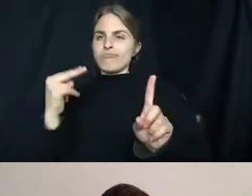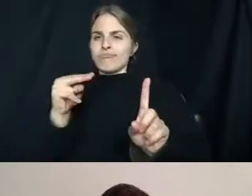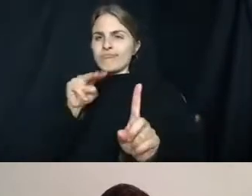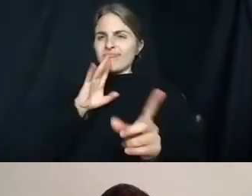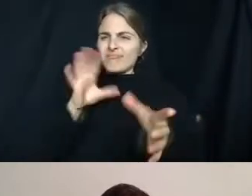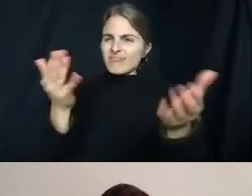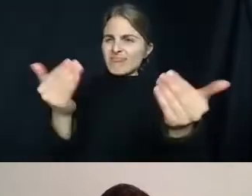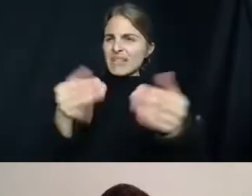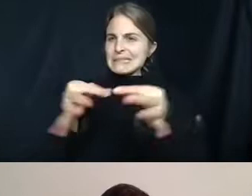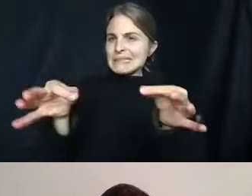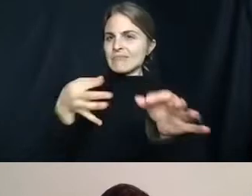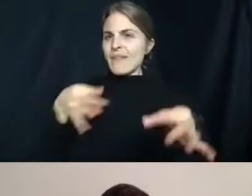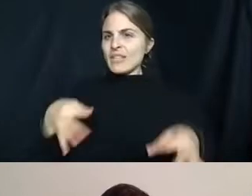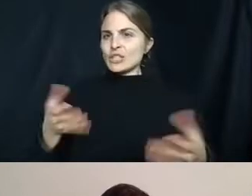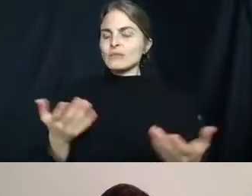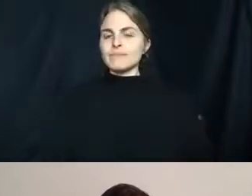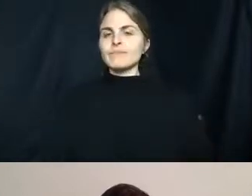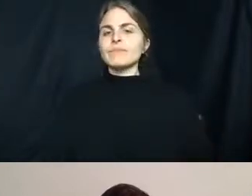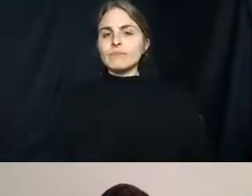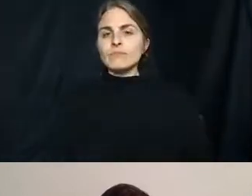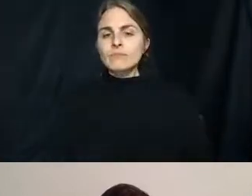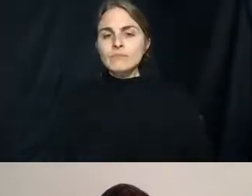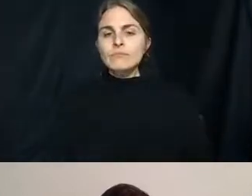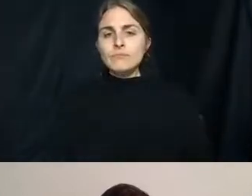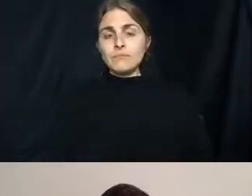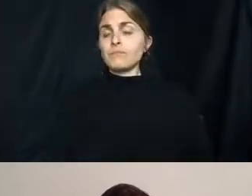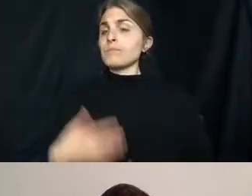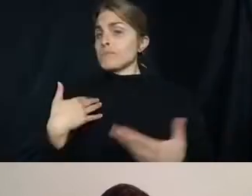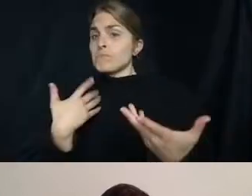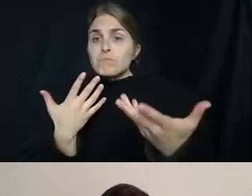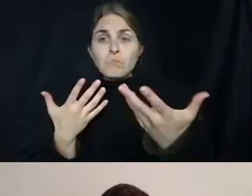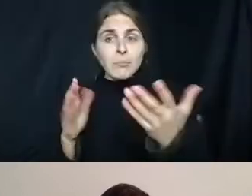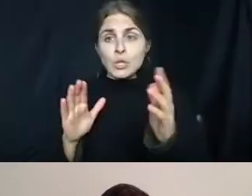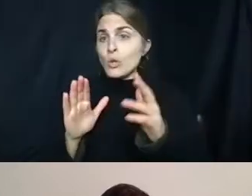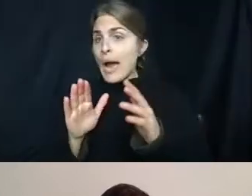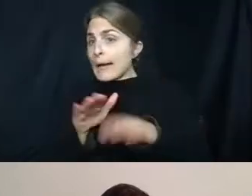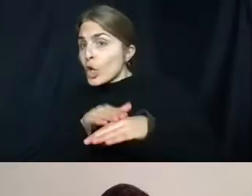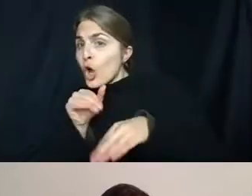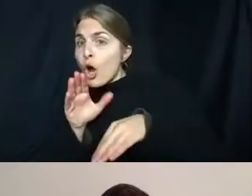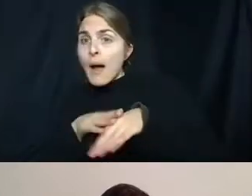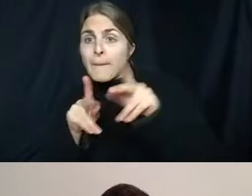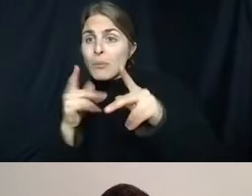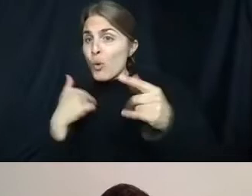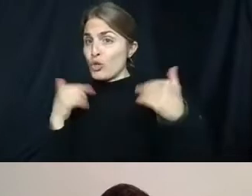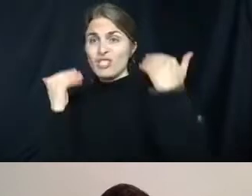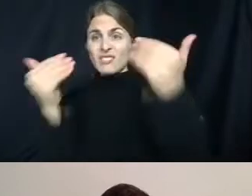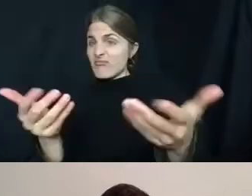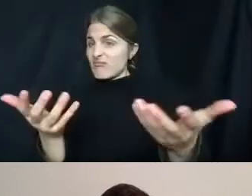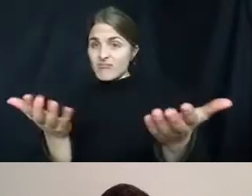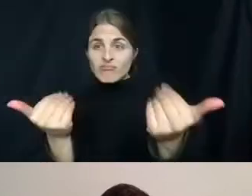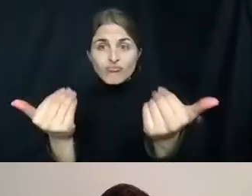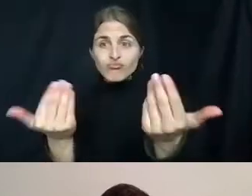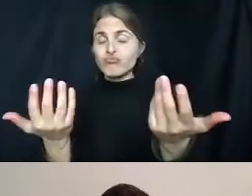about. And, you know, I could call on people or you could just dive right in. I'm all for the dive right in school of